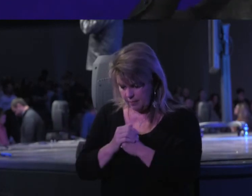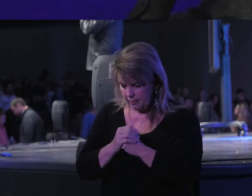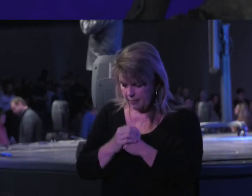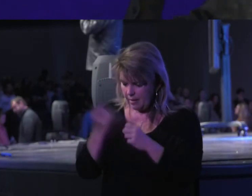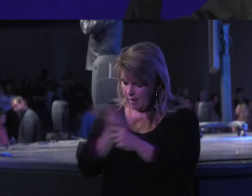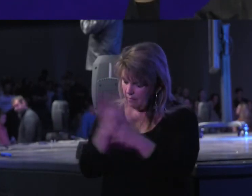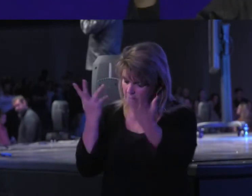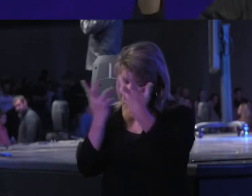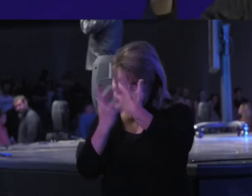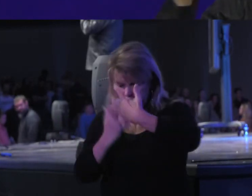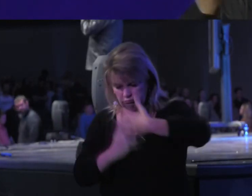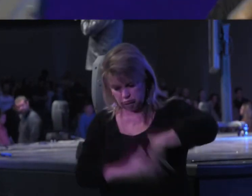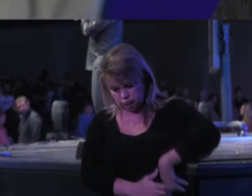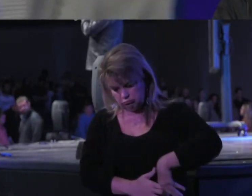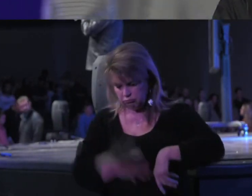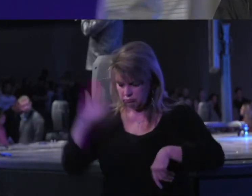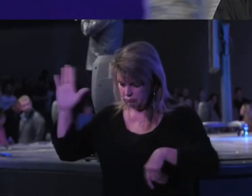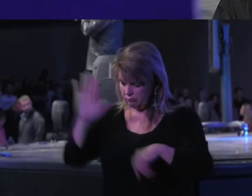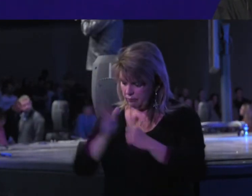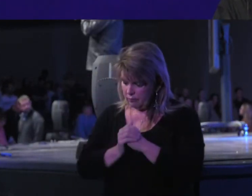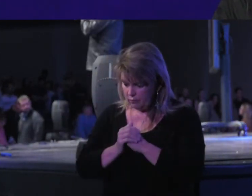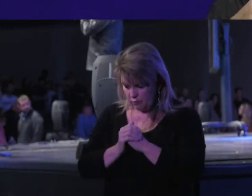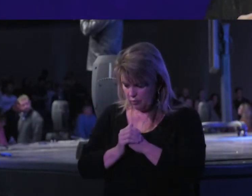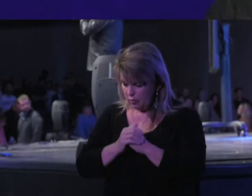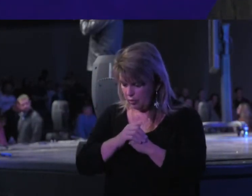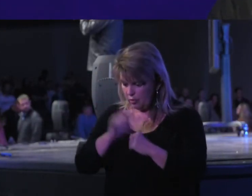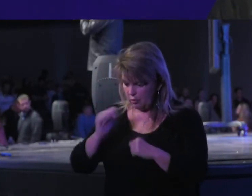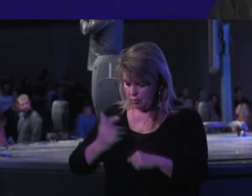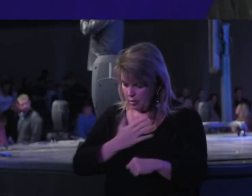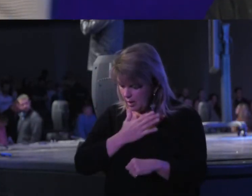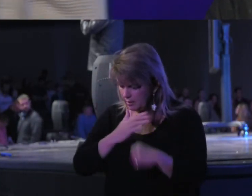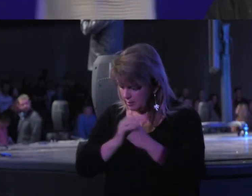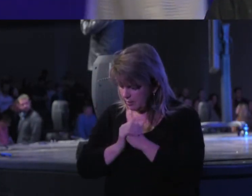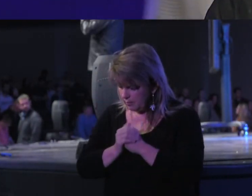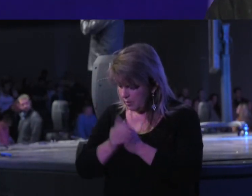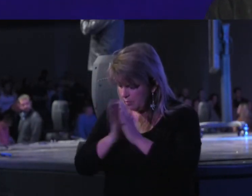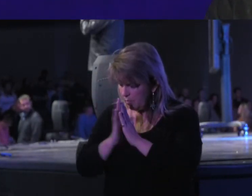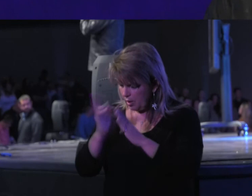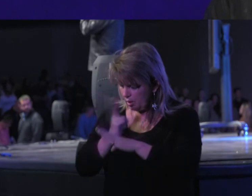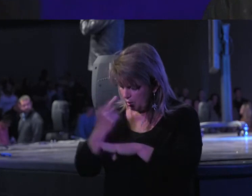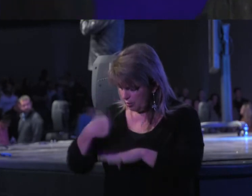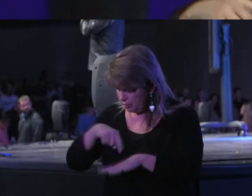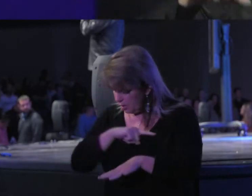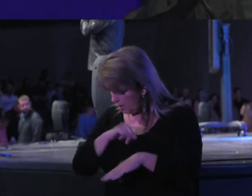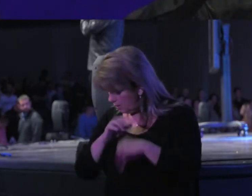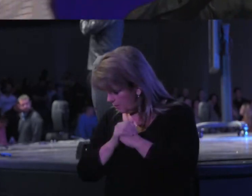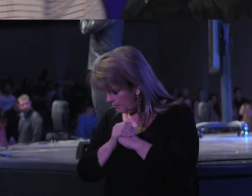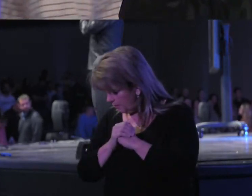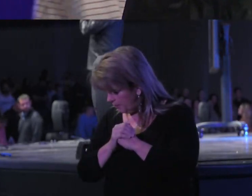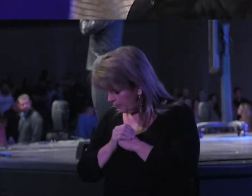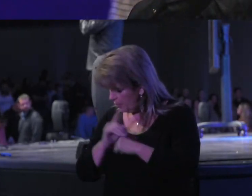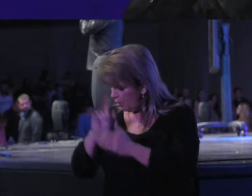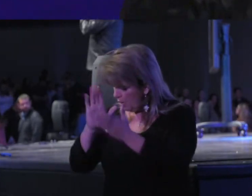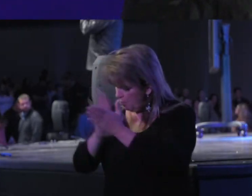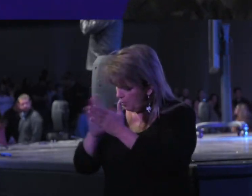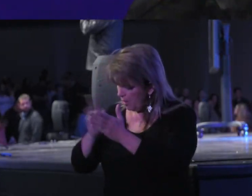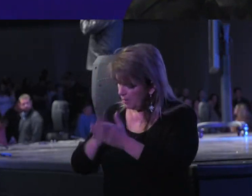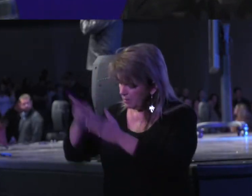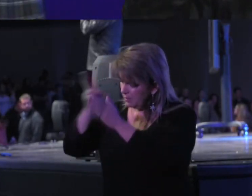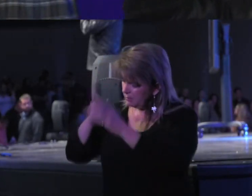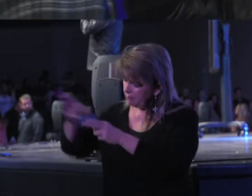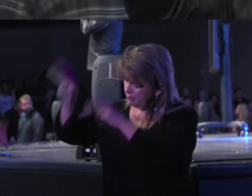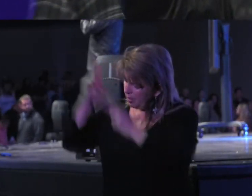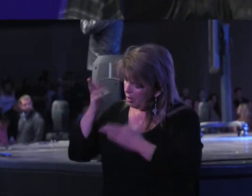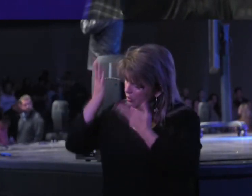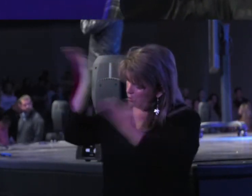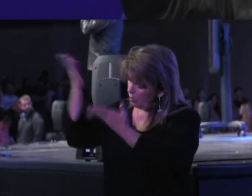things work together for your glory. And so, Lord, we pray that you would use us, our meager life, to give praise and honor to the one who